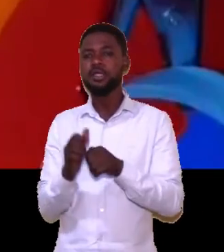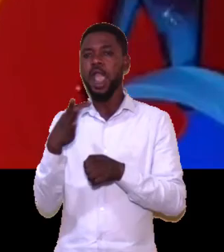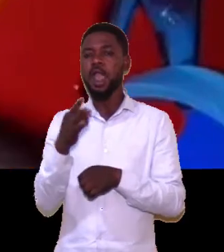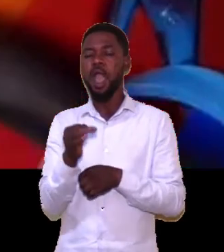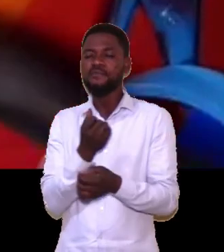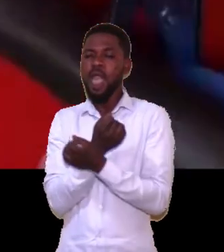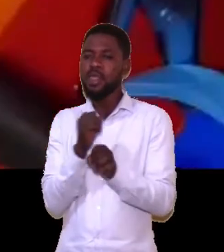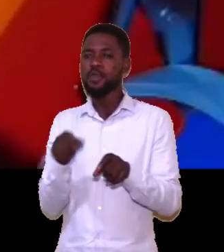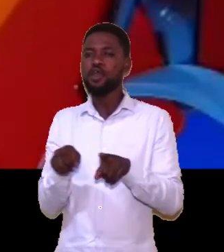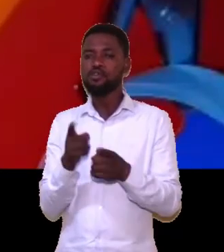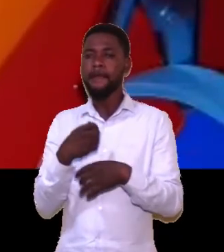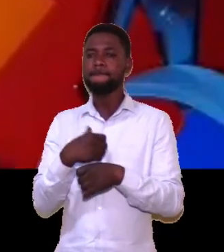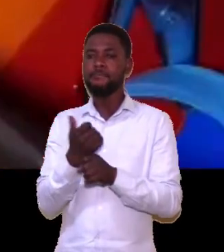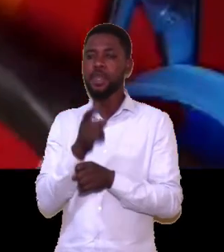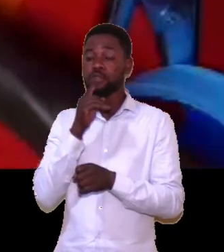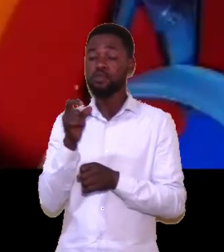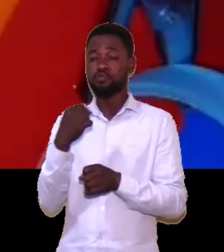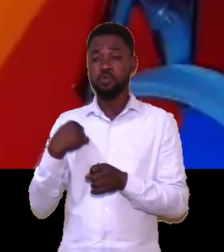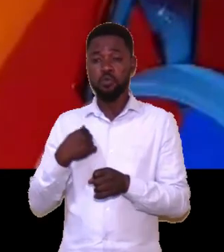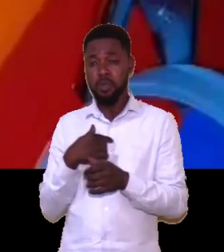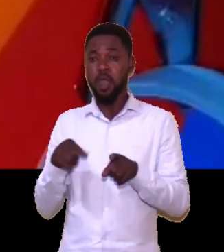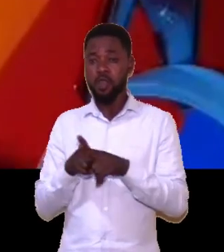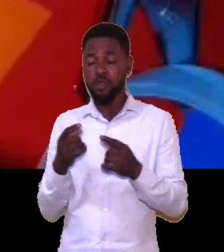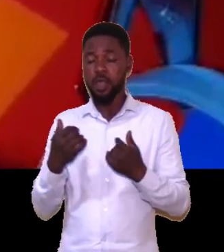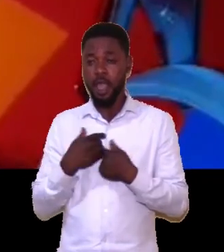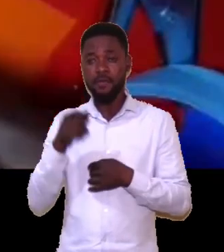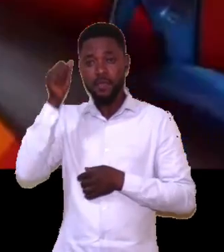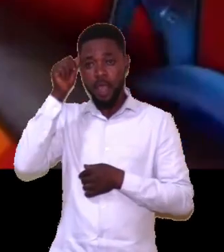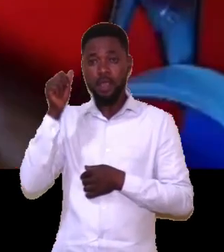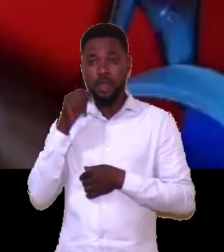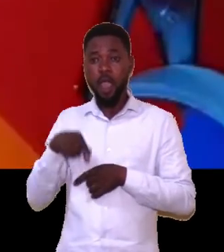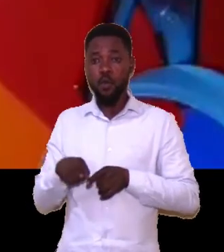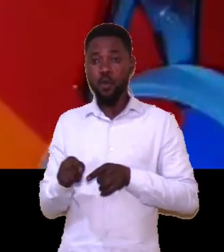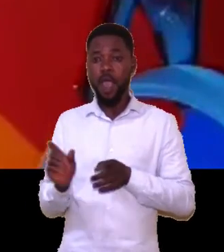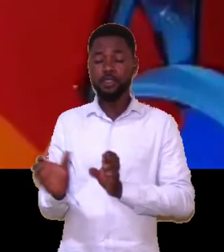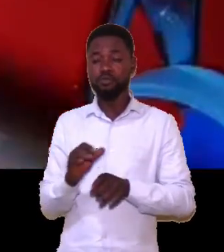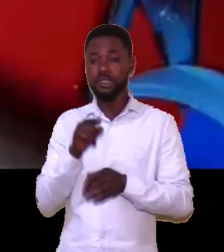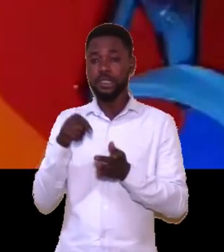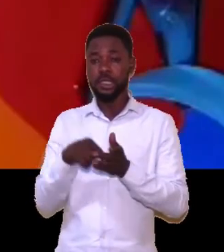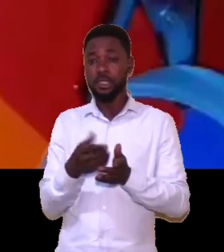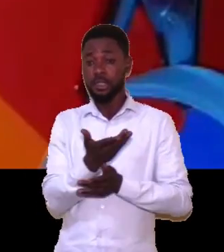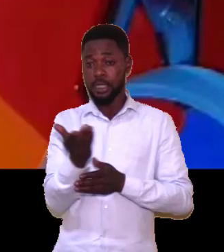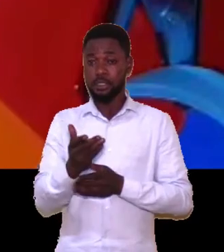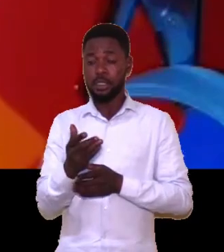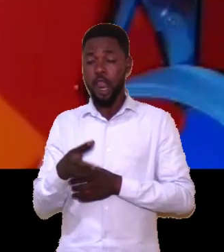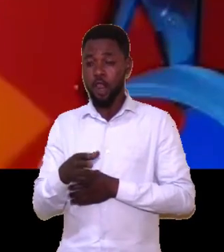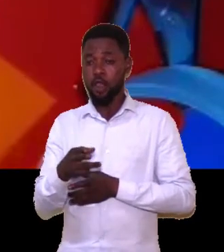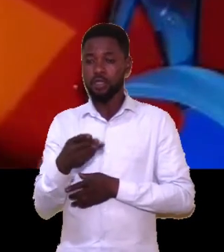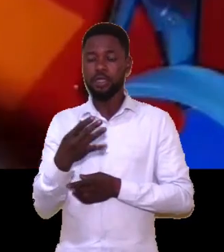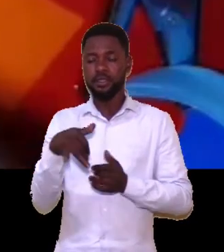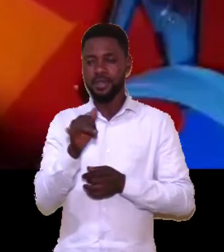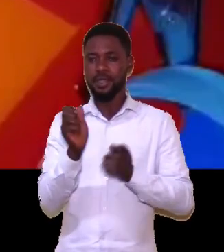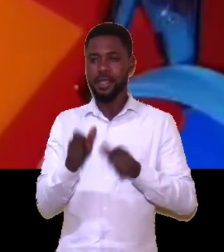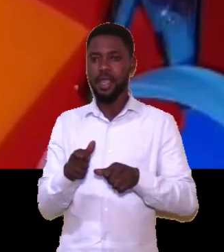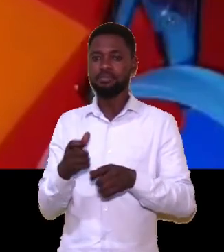of safety. So make sure you also have an adult around you also while doing this cutting, so